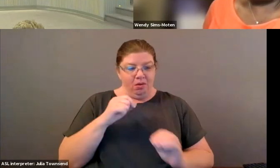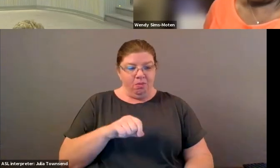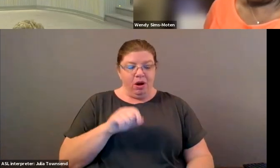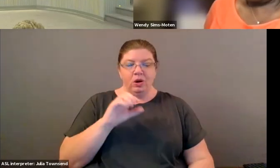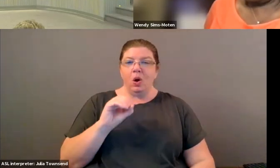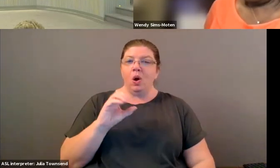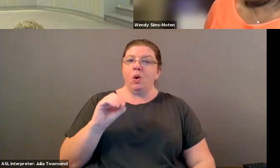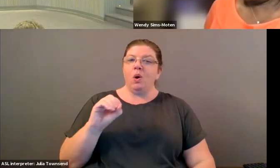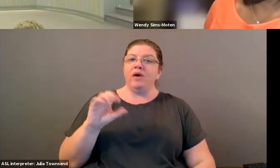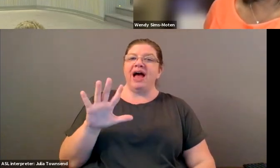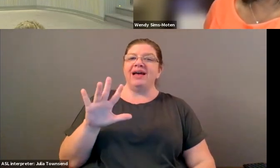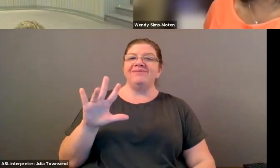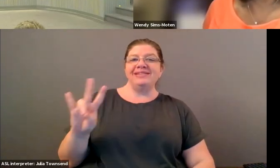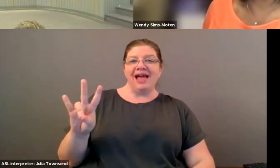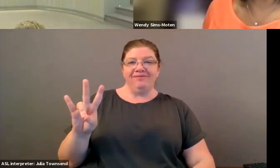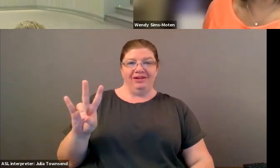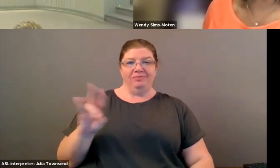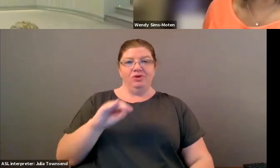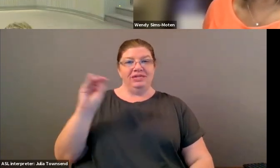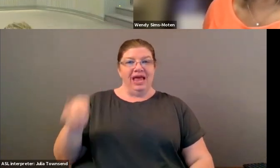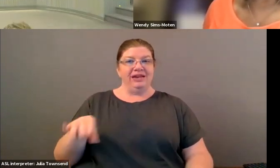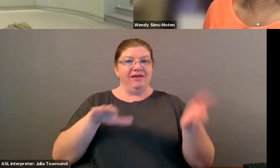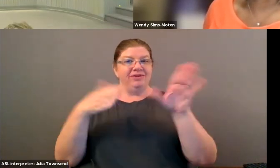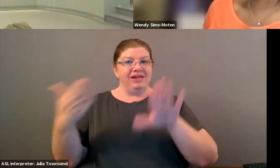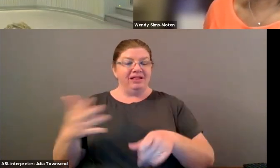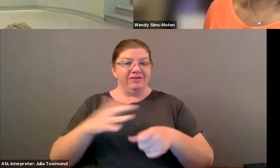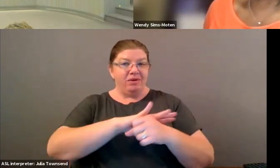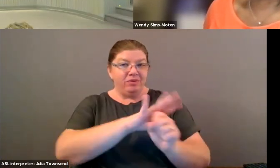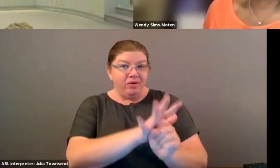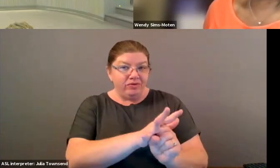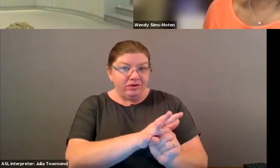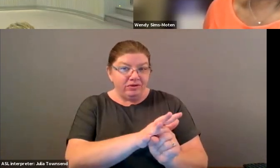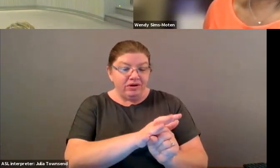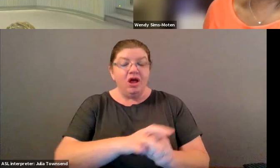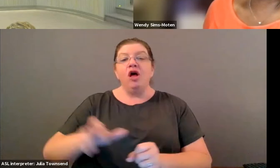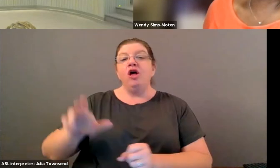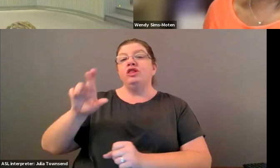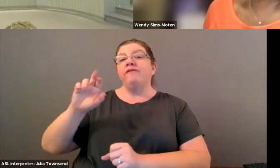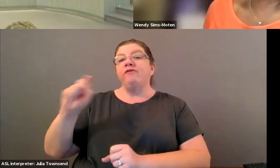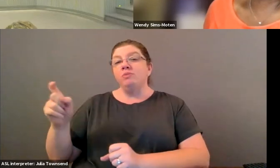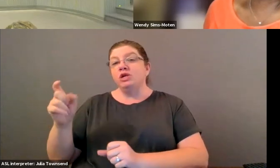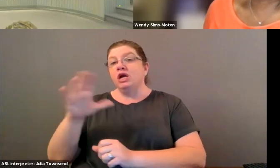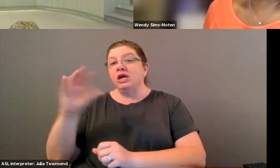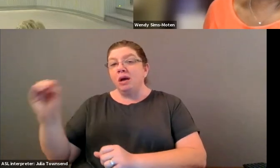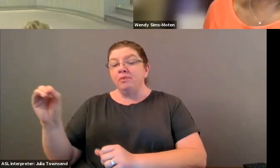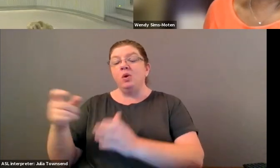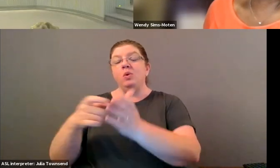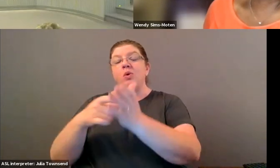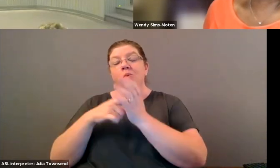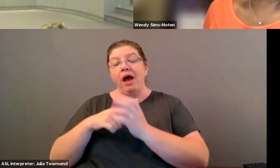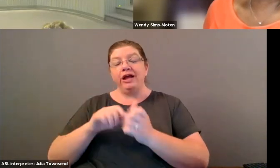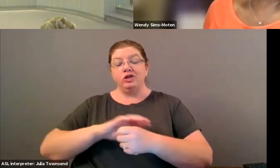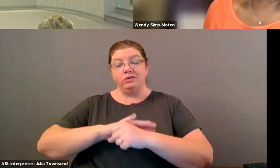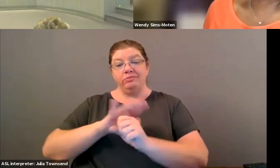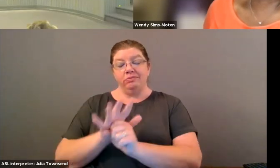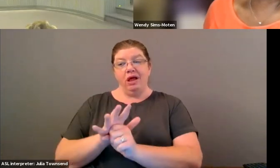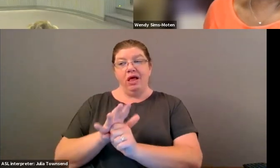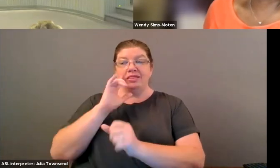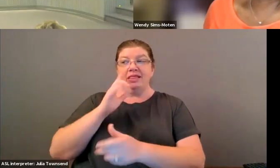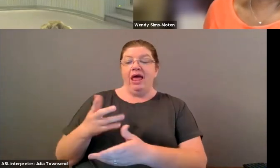0.0057 of deaths from COVID. The pharmaceutical companies require a COVID release that exonerates them from